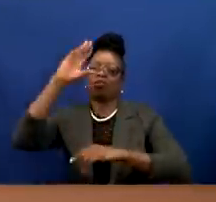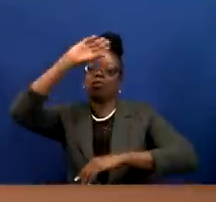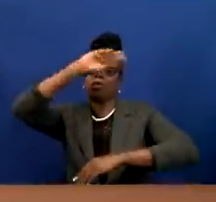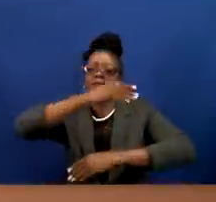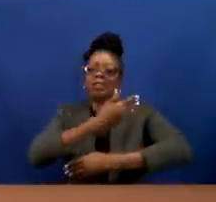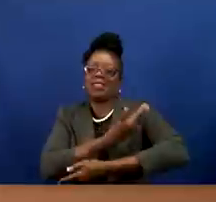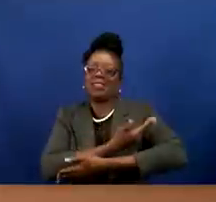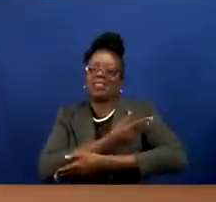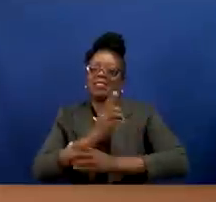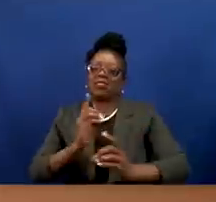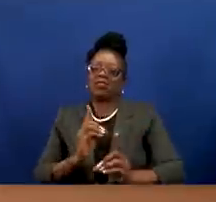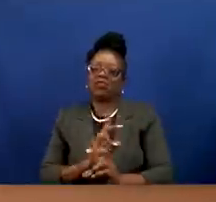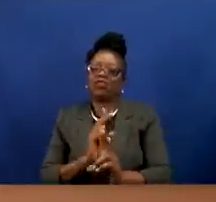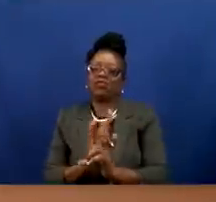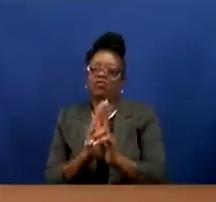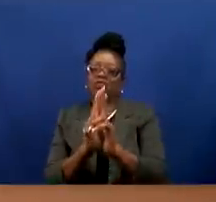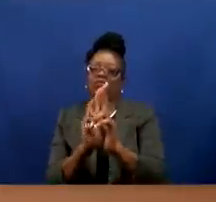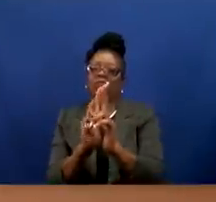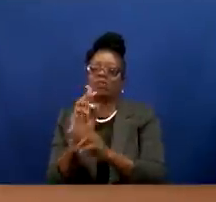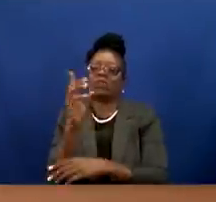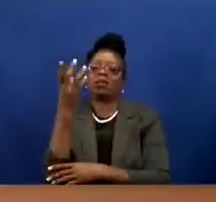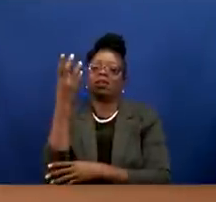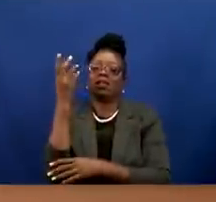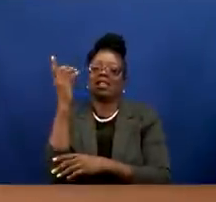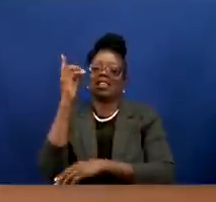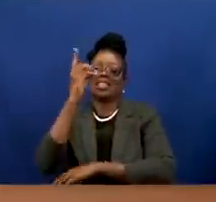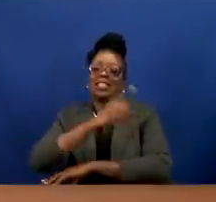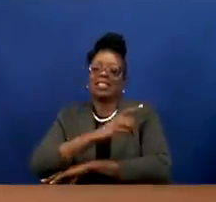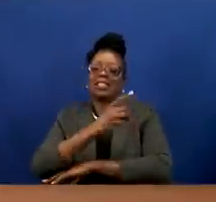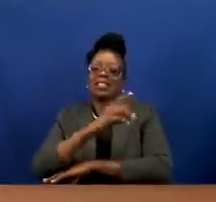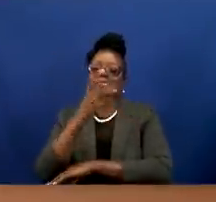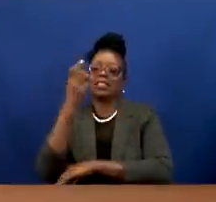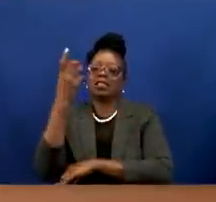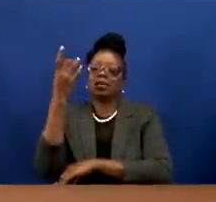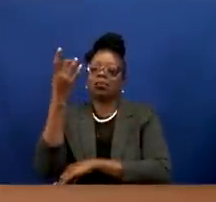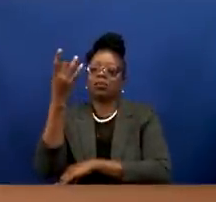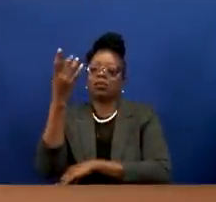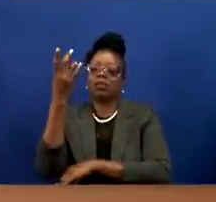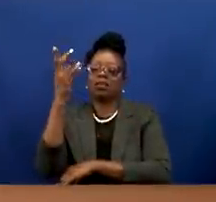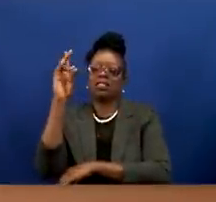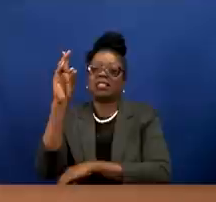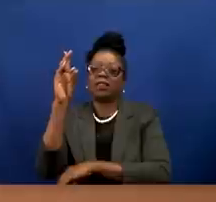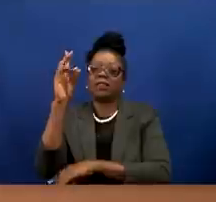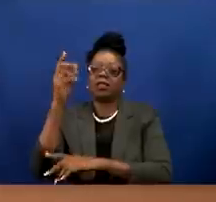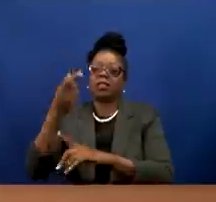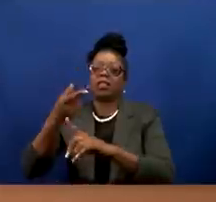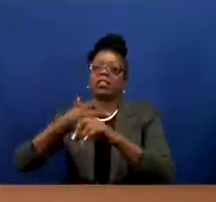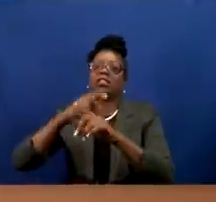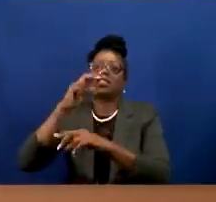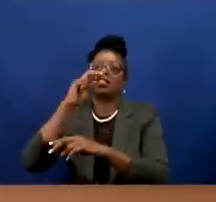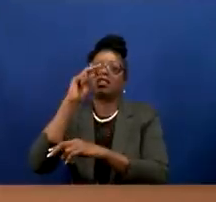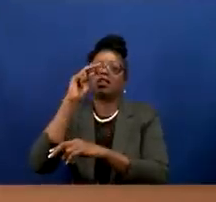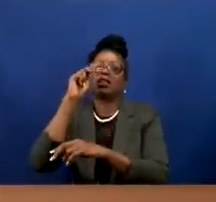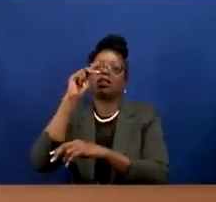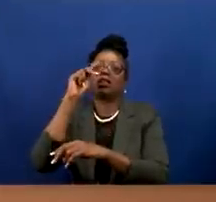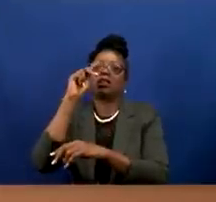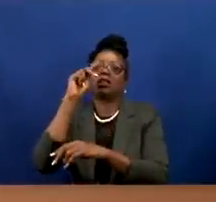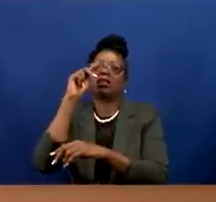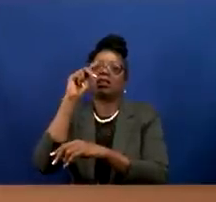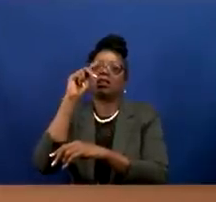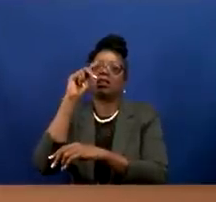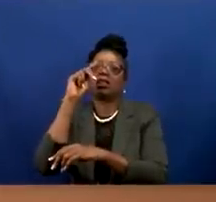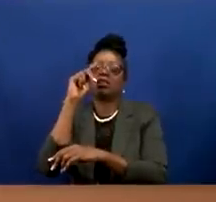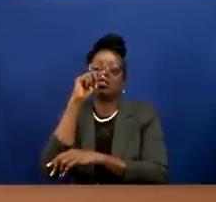church on the 7th of this month. That is next Tuesday. Next Tuesday, December 7th,